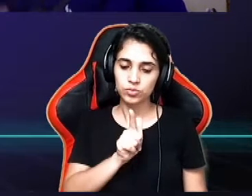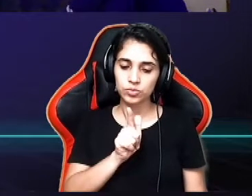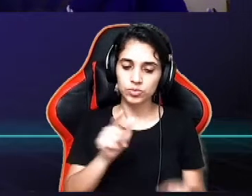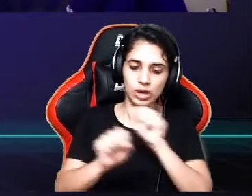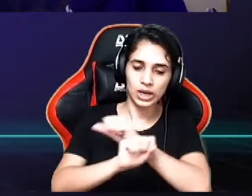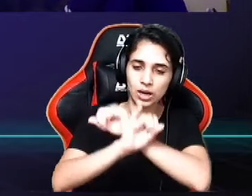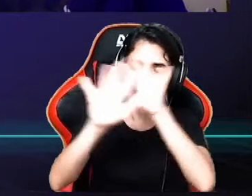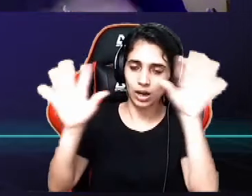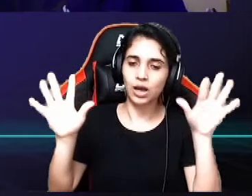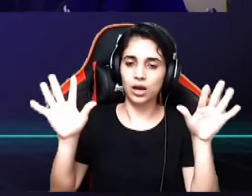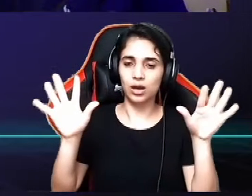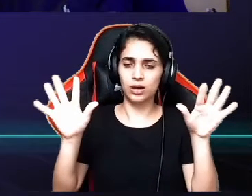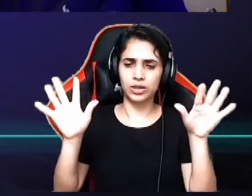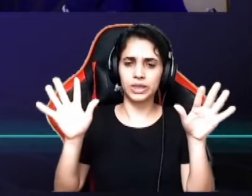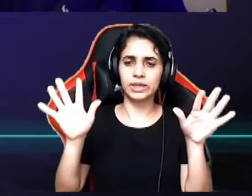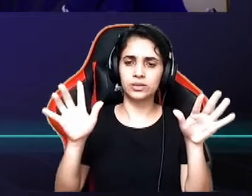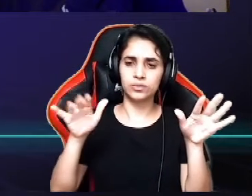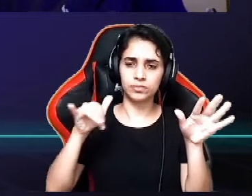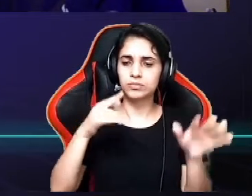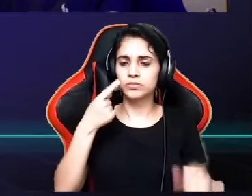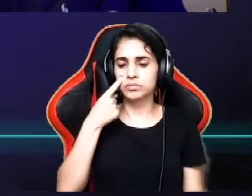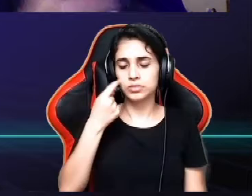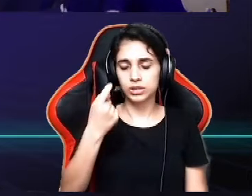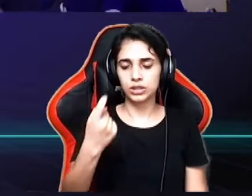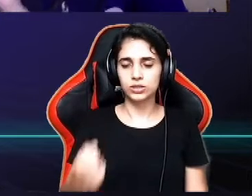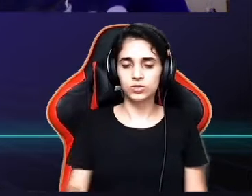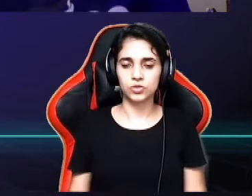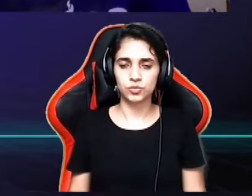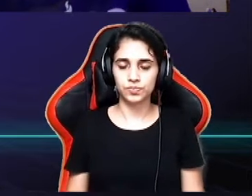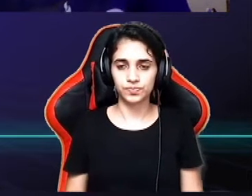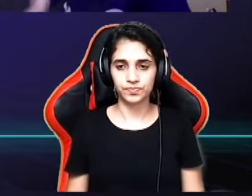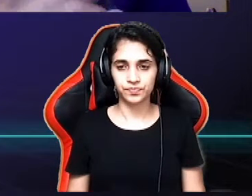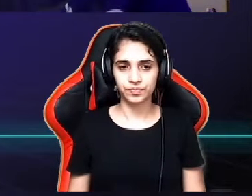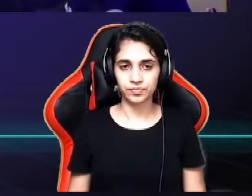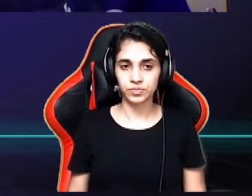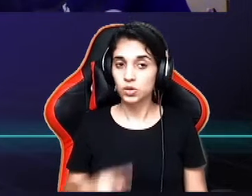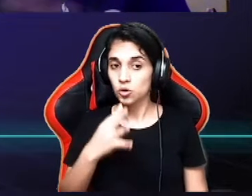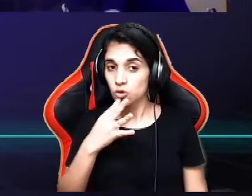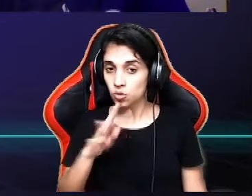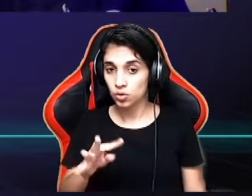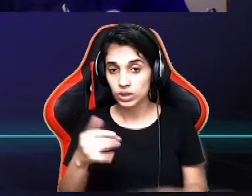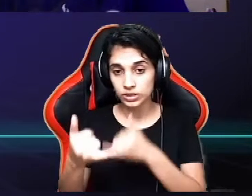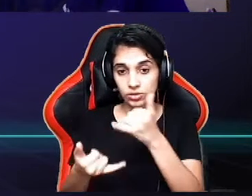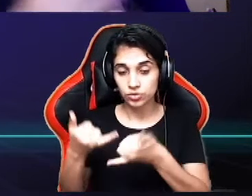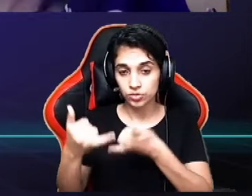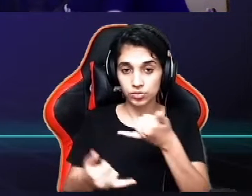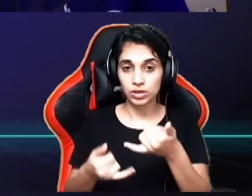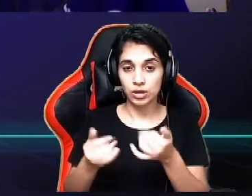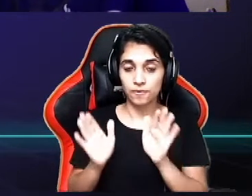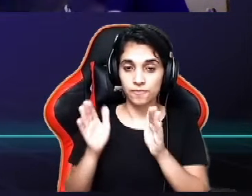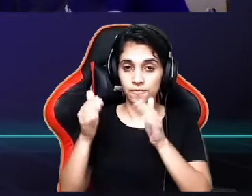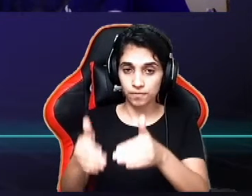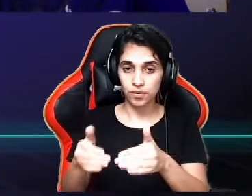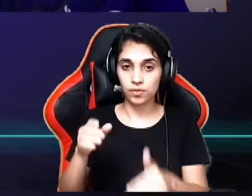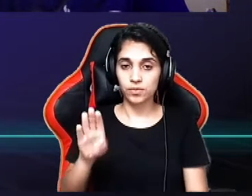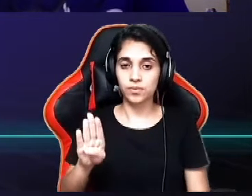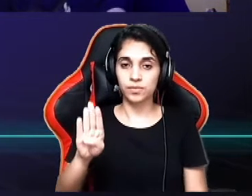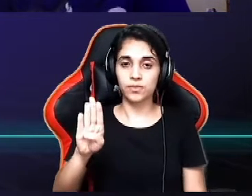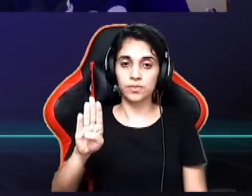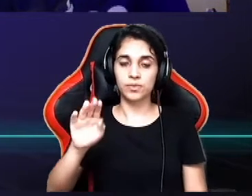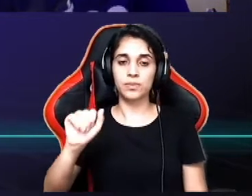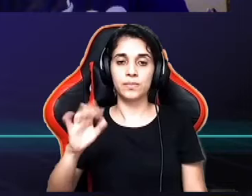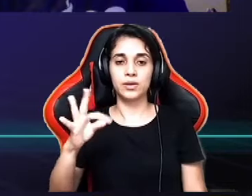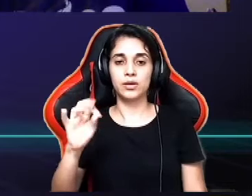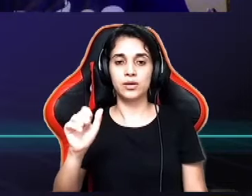happen in a more immersive, a more interesting way. So for those who don't know Gunstars, it's a shooter game focused